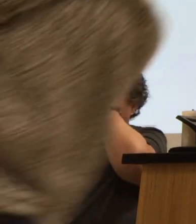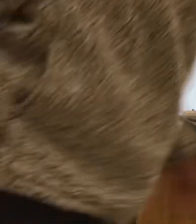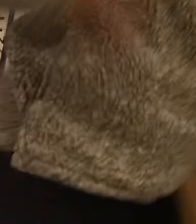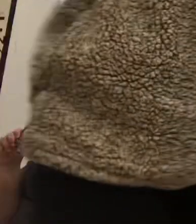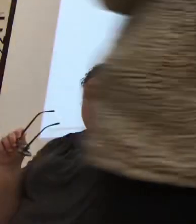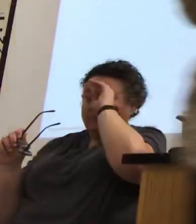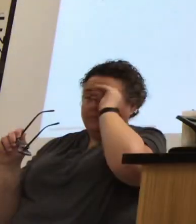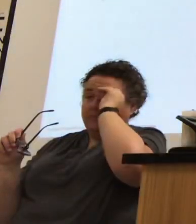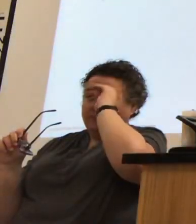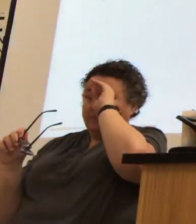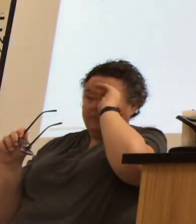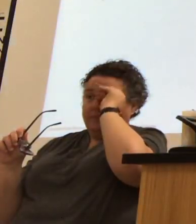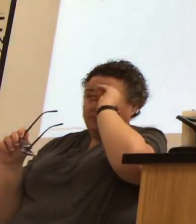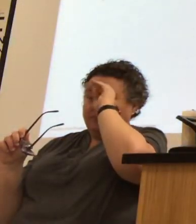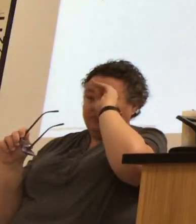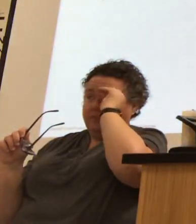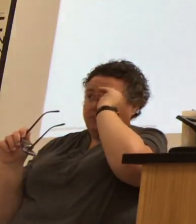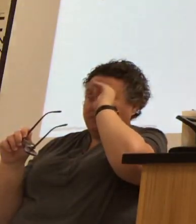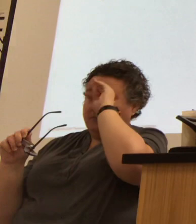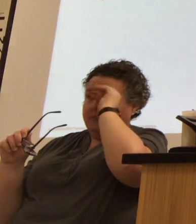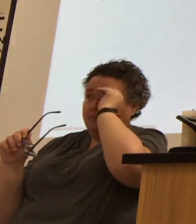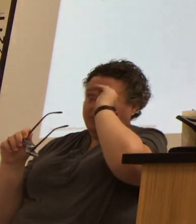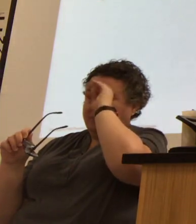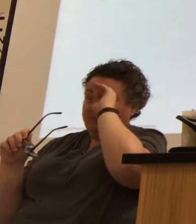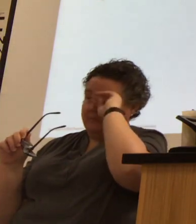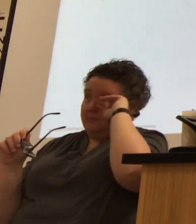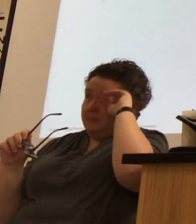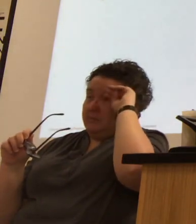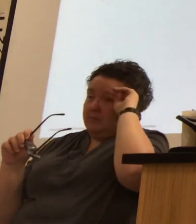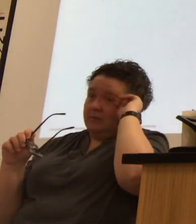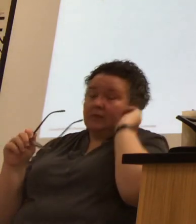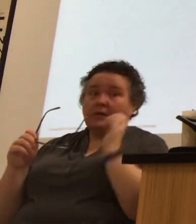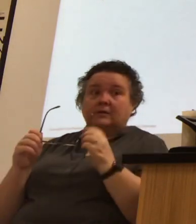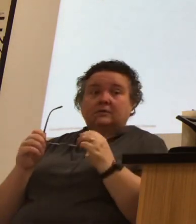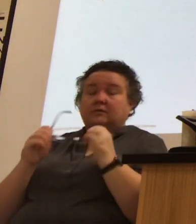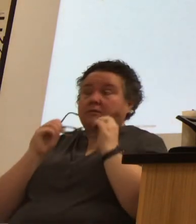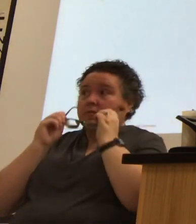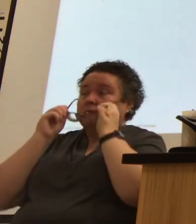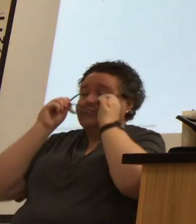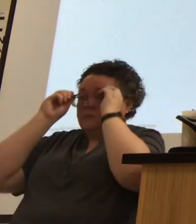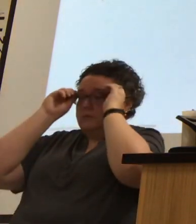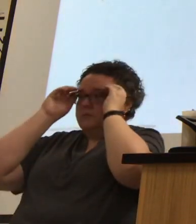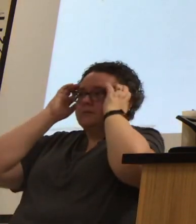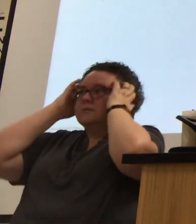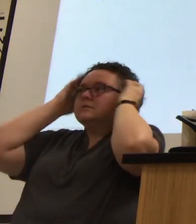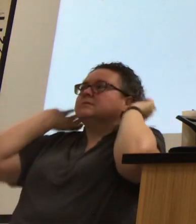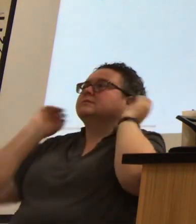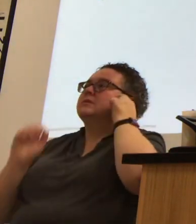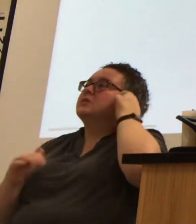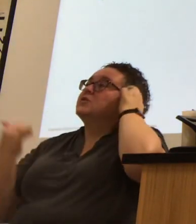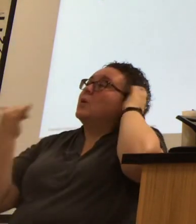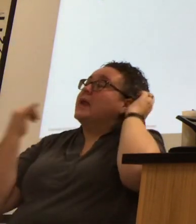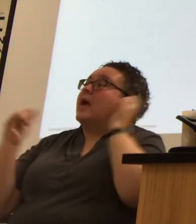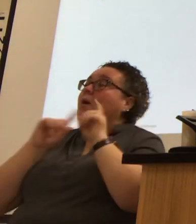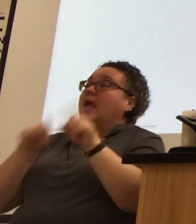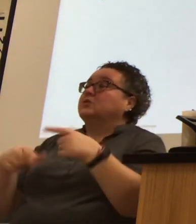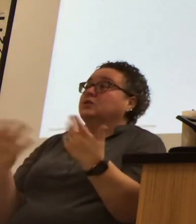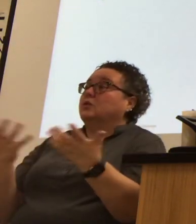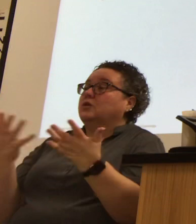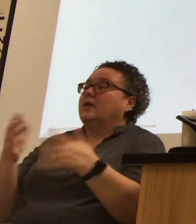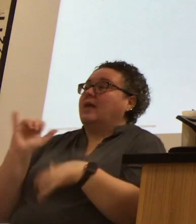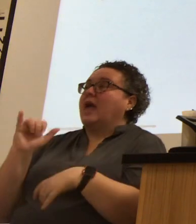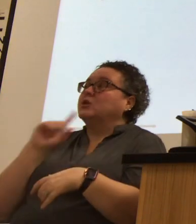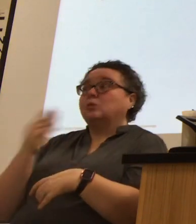And when you get one, you get back to your seat, answer that question on the little half sheet, which you're going to turn in at the